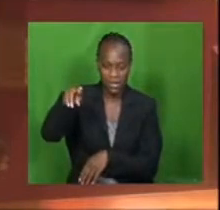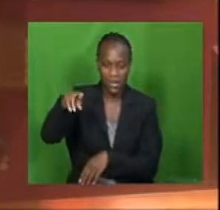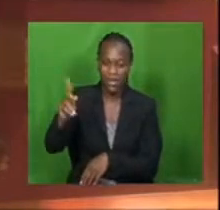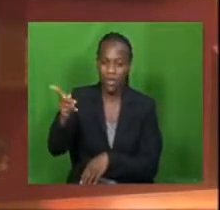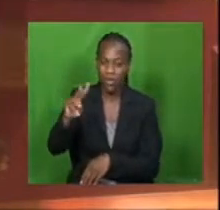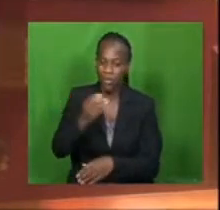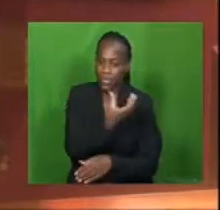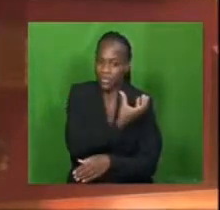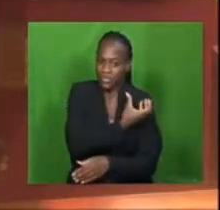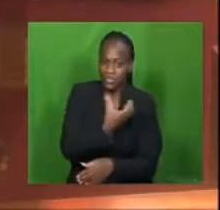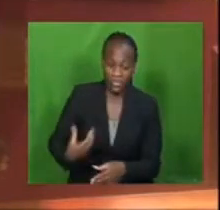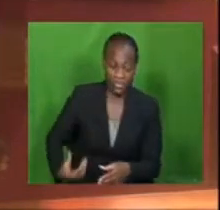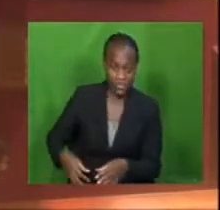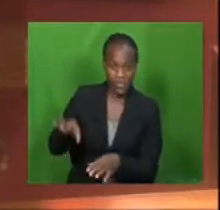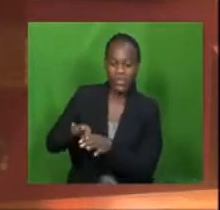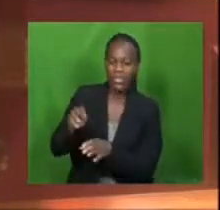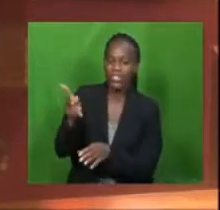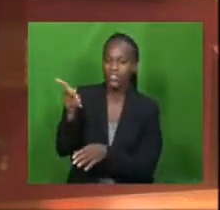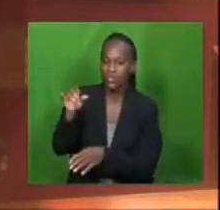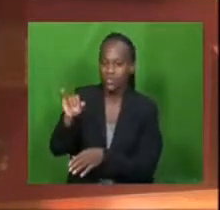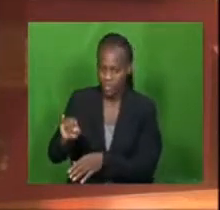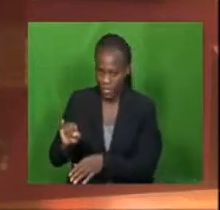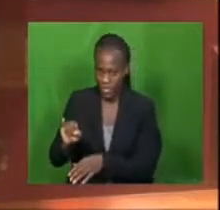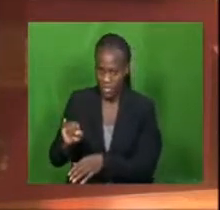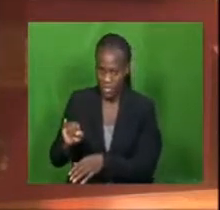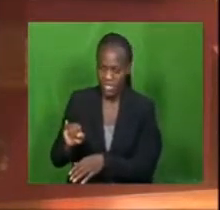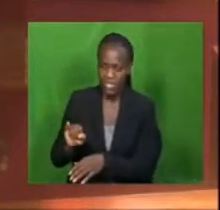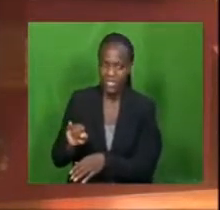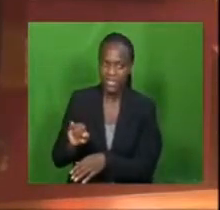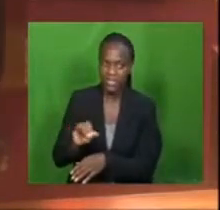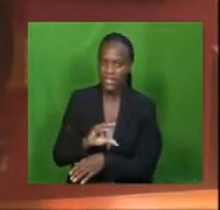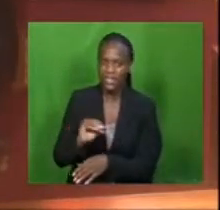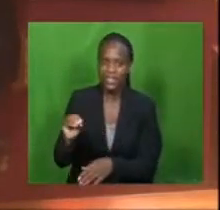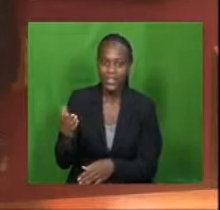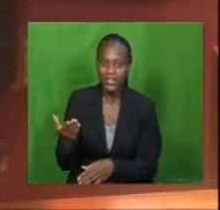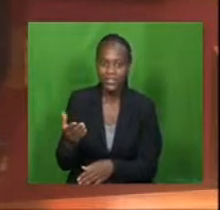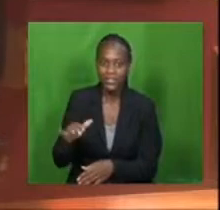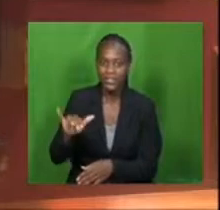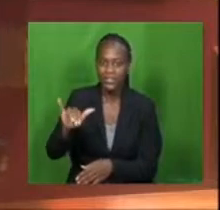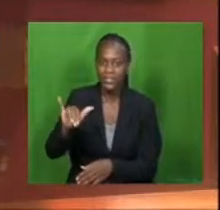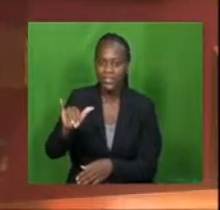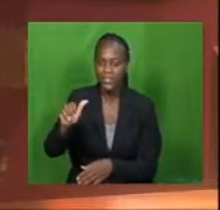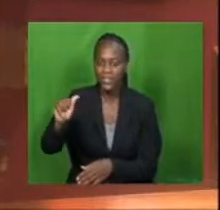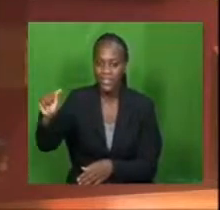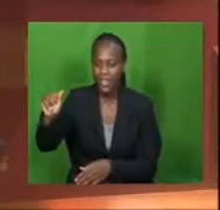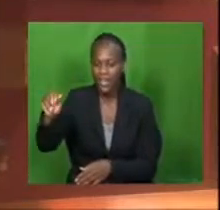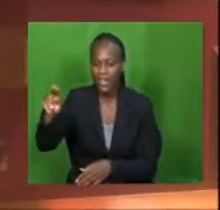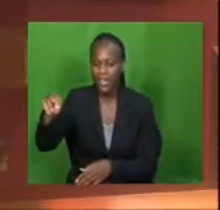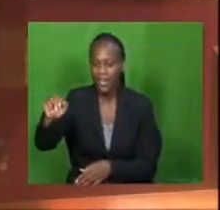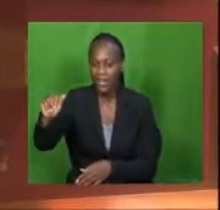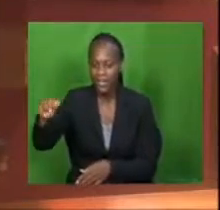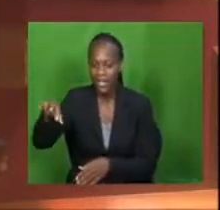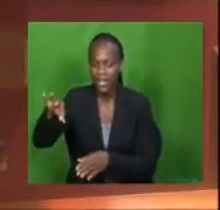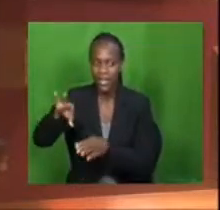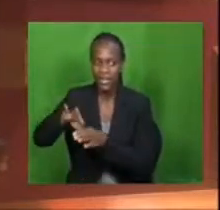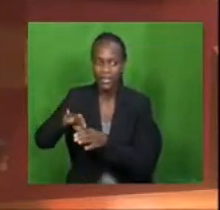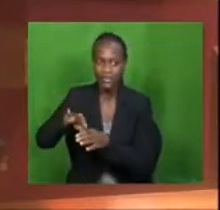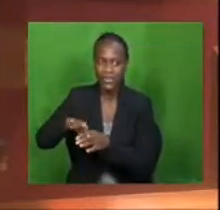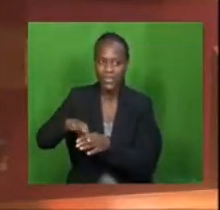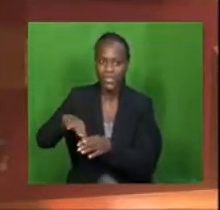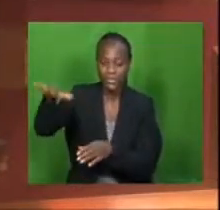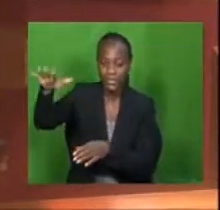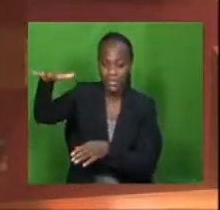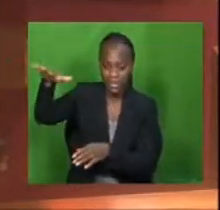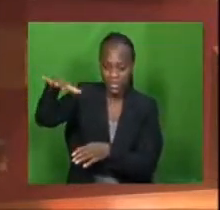plant in Kumasi, and His Majesty the Yana will plant in Yendi. His Eminence the National Chief Imam and